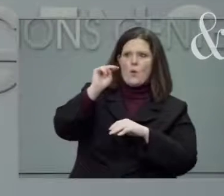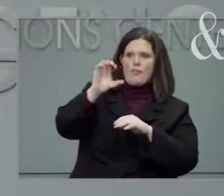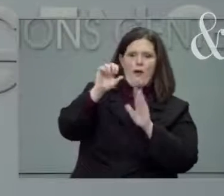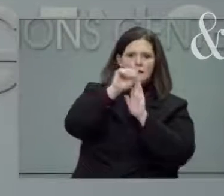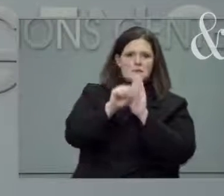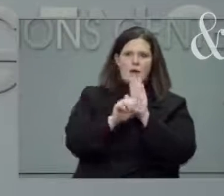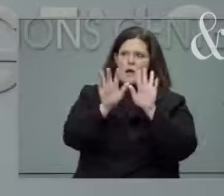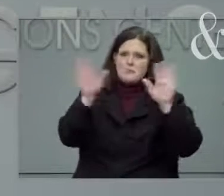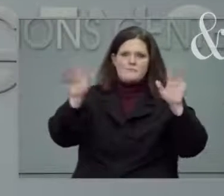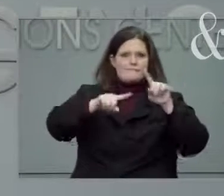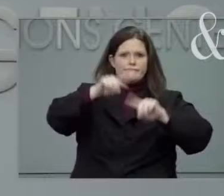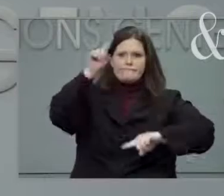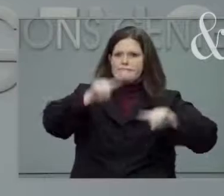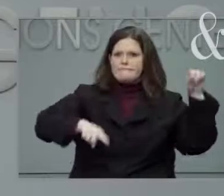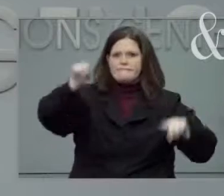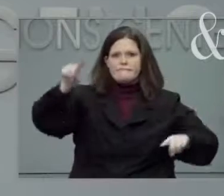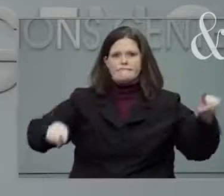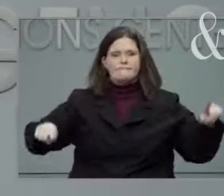vaccine. Thanks.